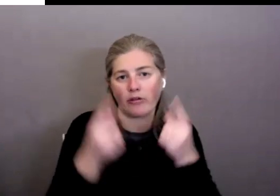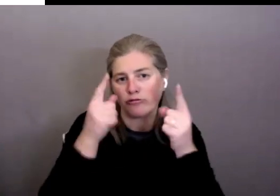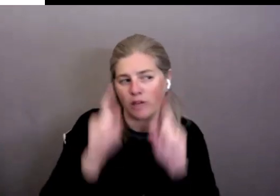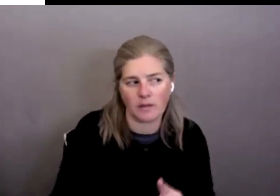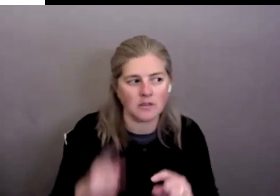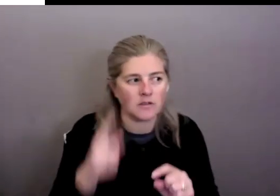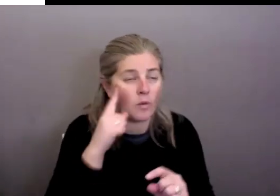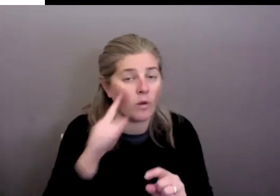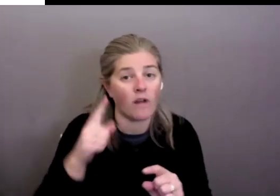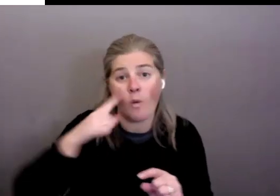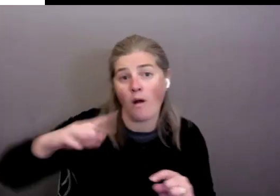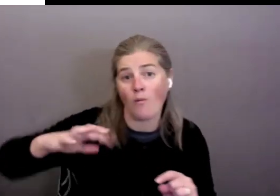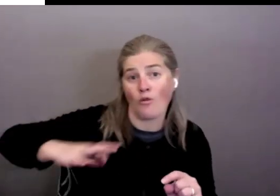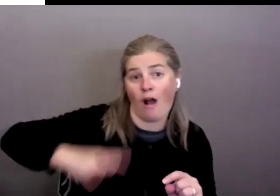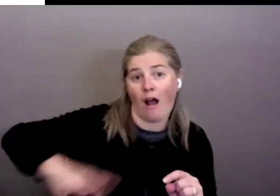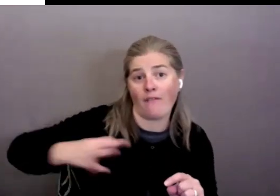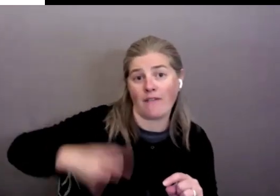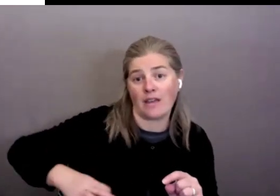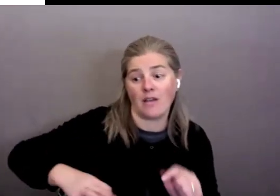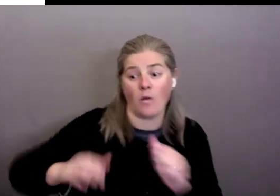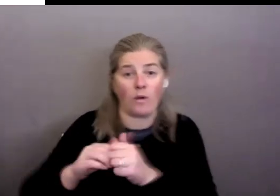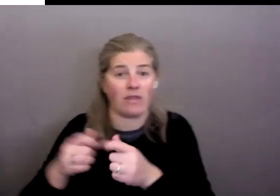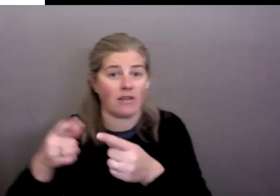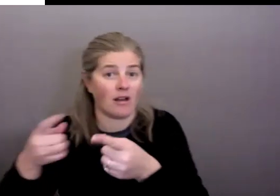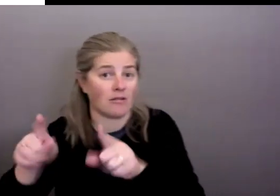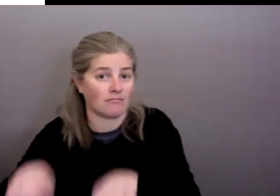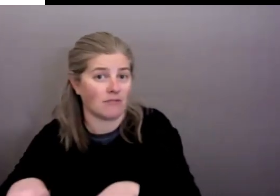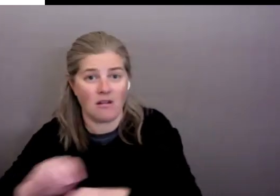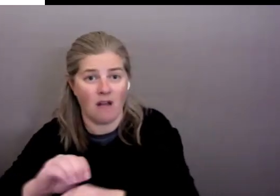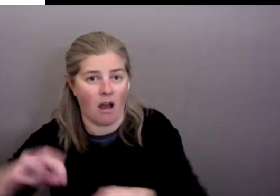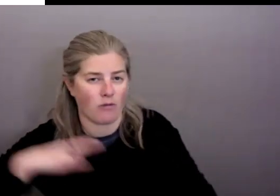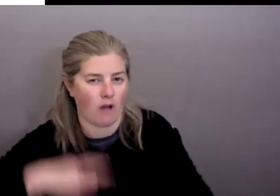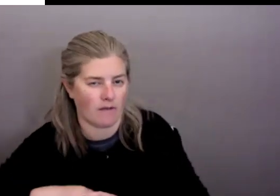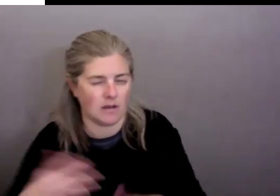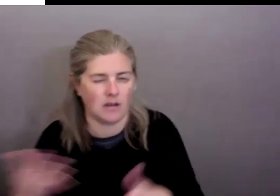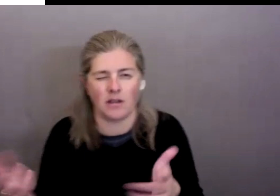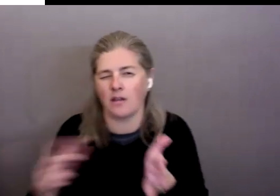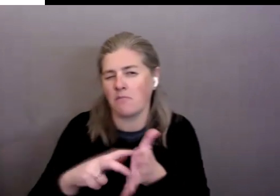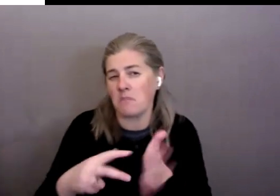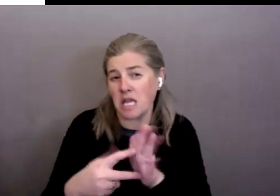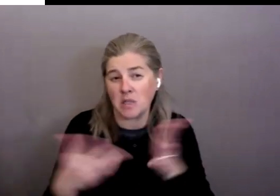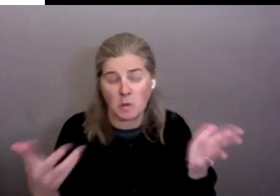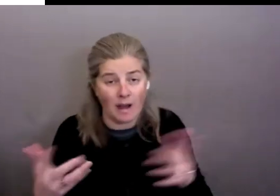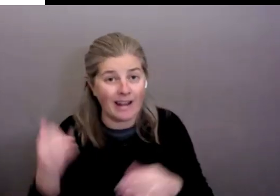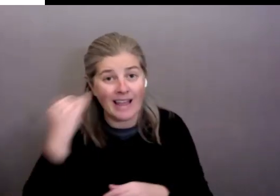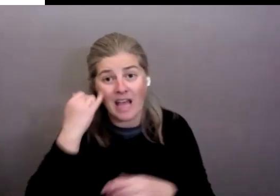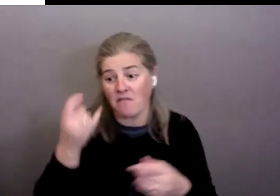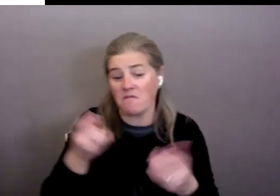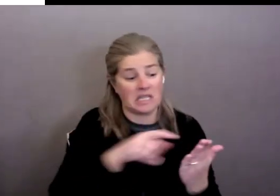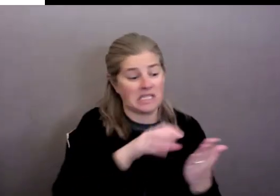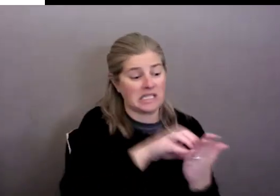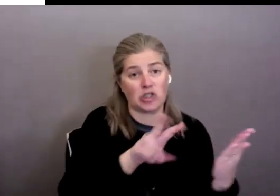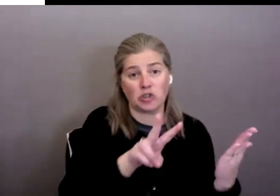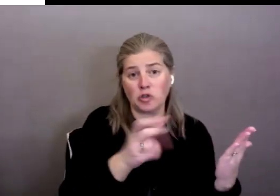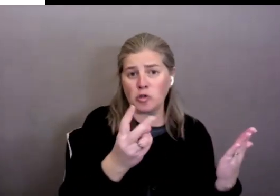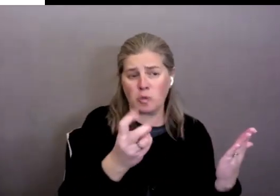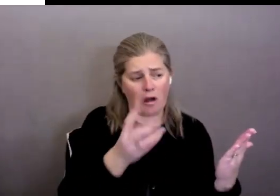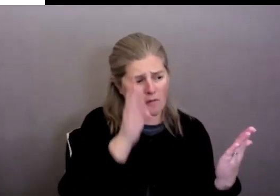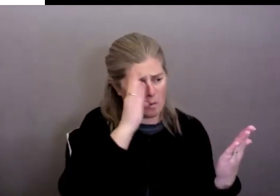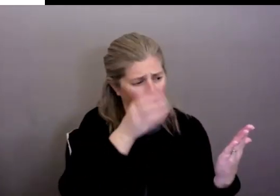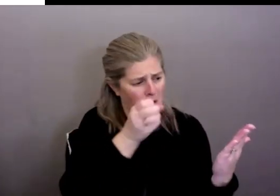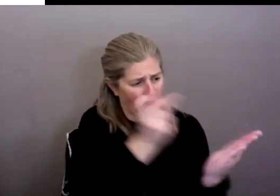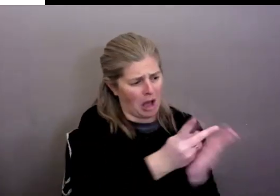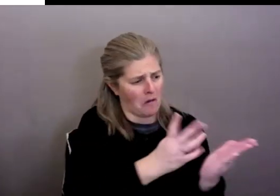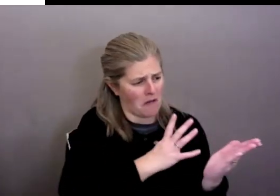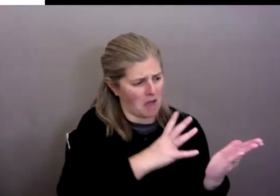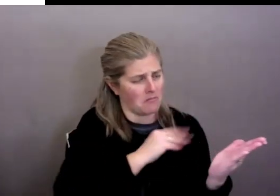to agreements with nonprofit entities. In other words, if an agreement would be permitted under Section 212 with a for-profit entity,